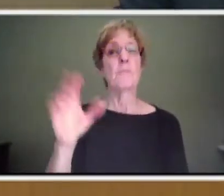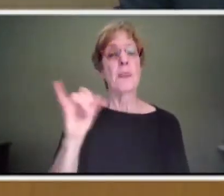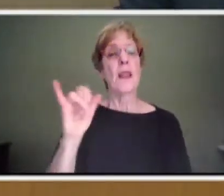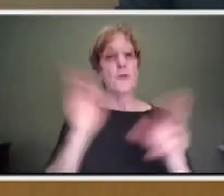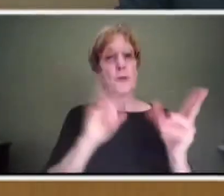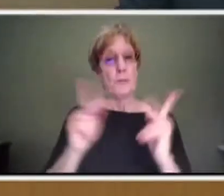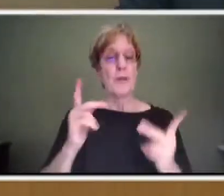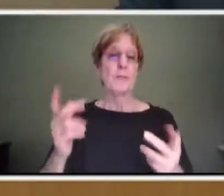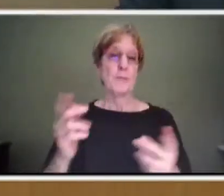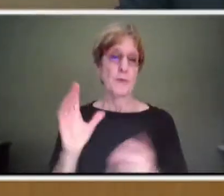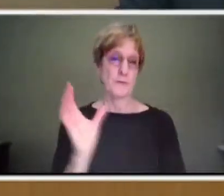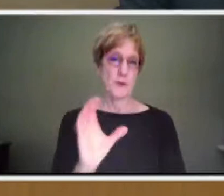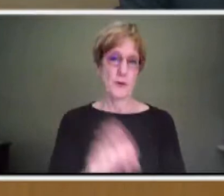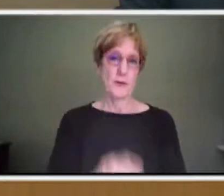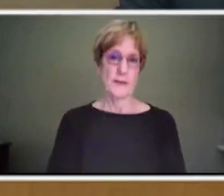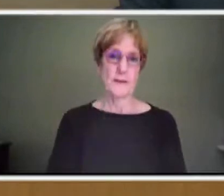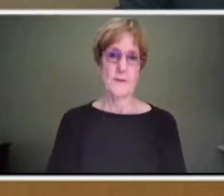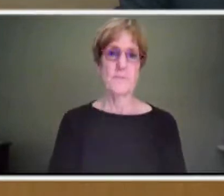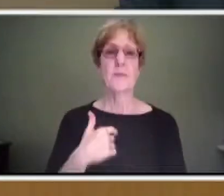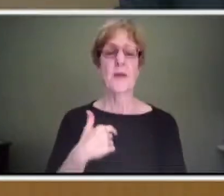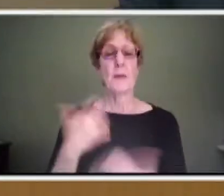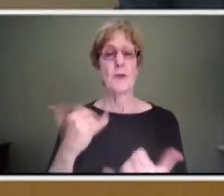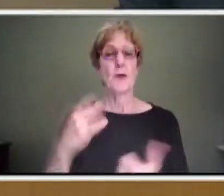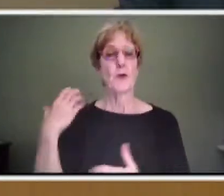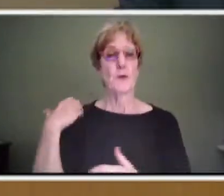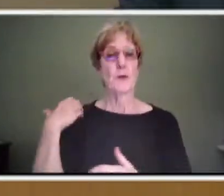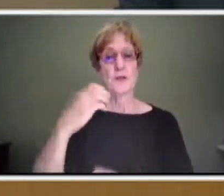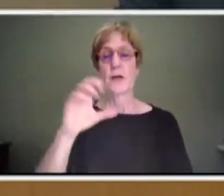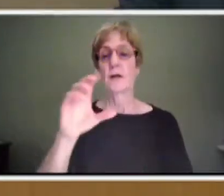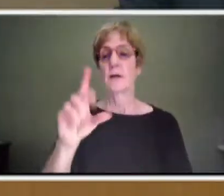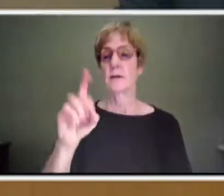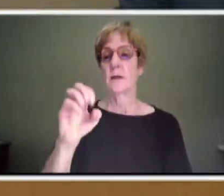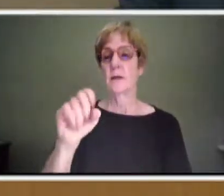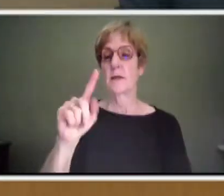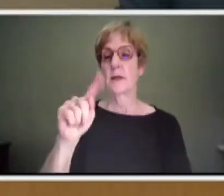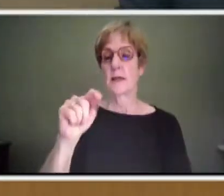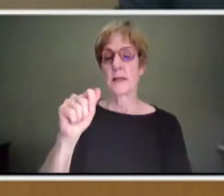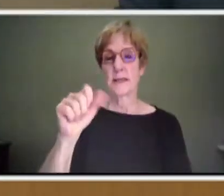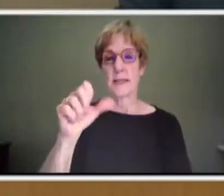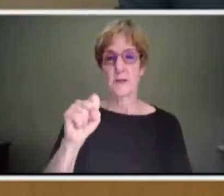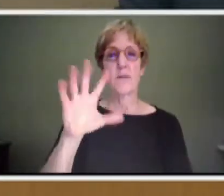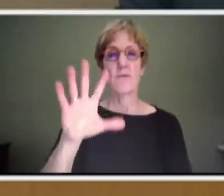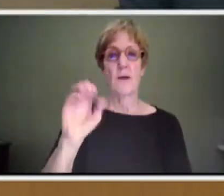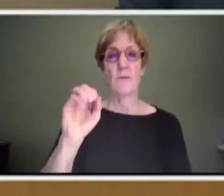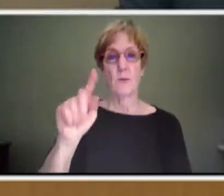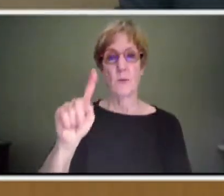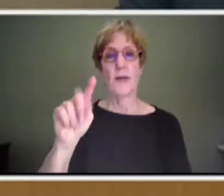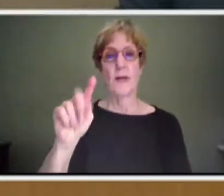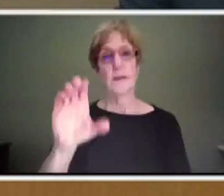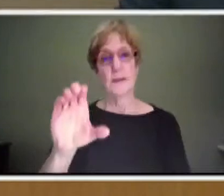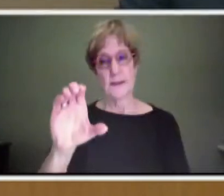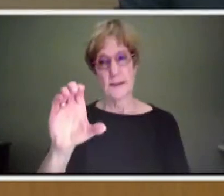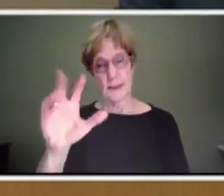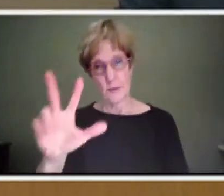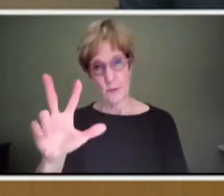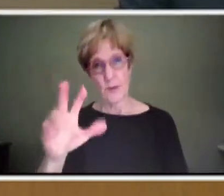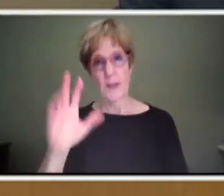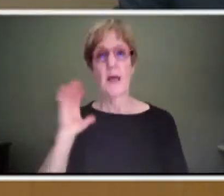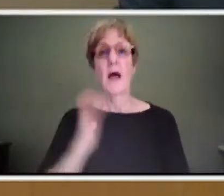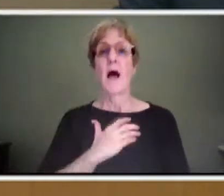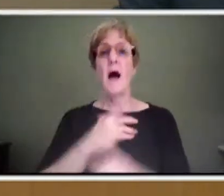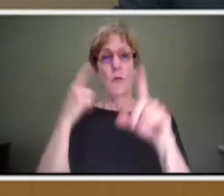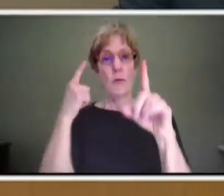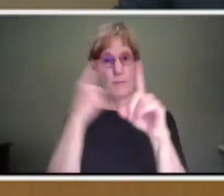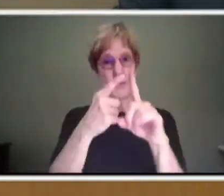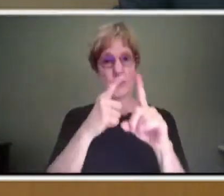Charlotte. I'm the current chair of the Deltas of Charlotte Foundation, a 501(c)(3) organization. Our mission is to